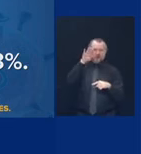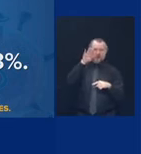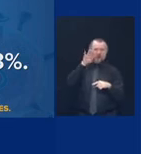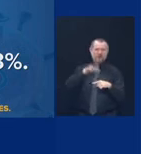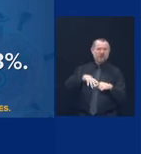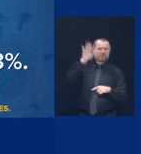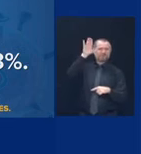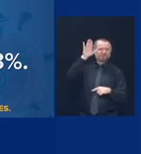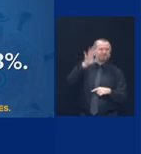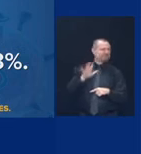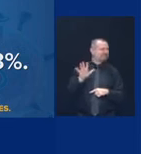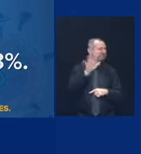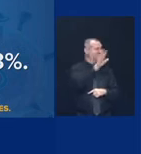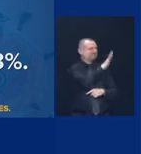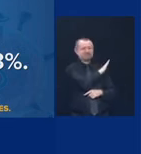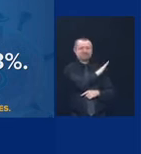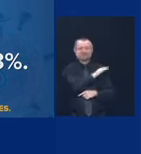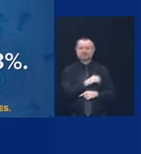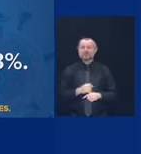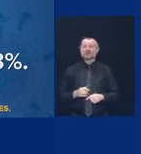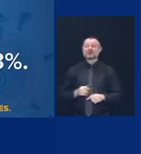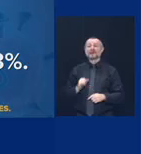If 3% was a national standard,